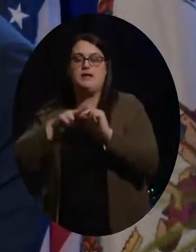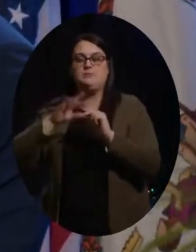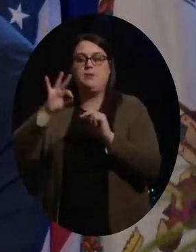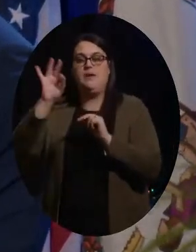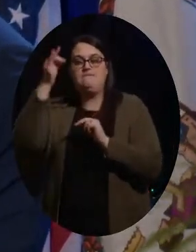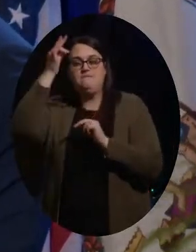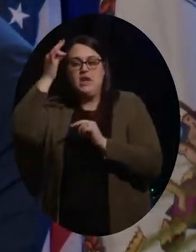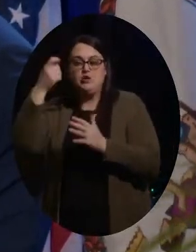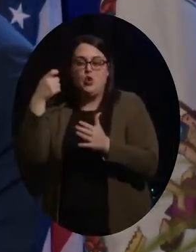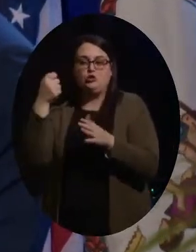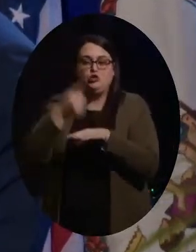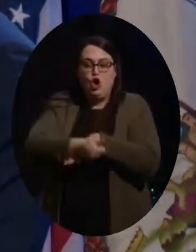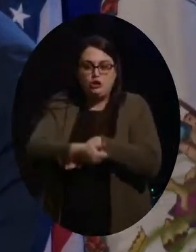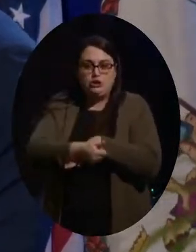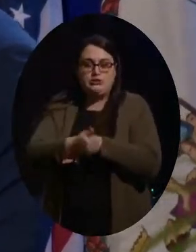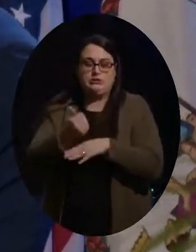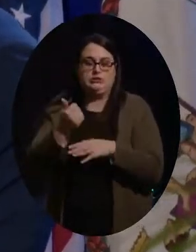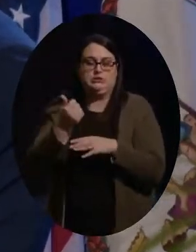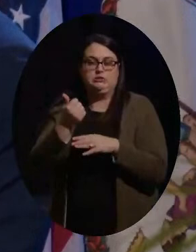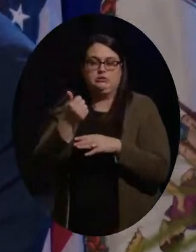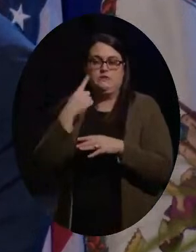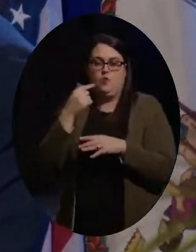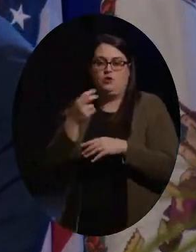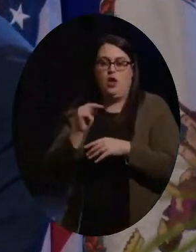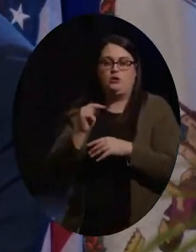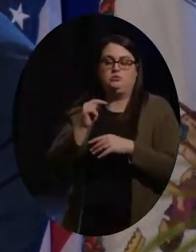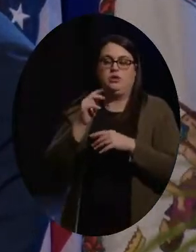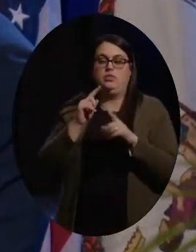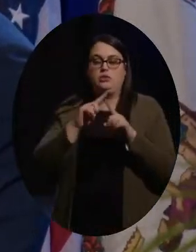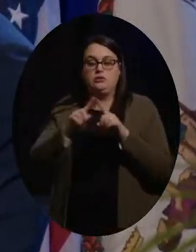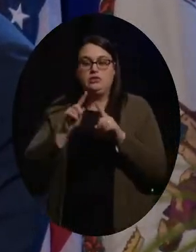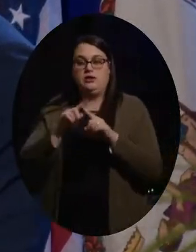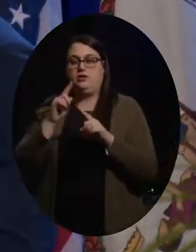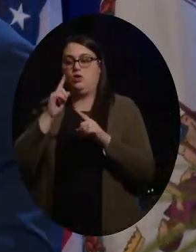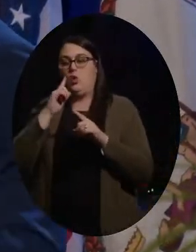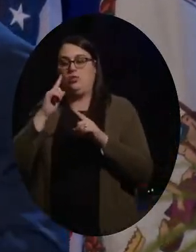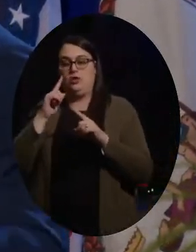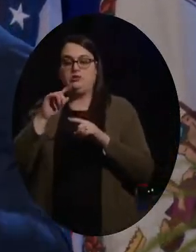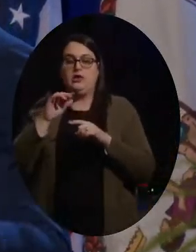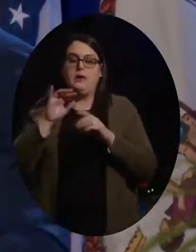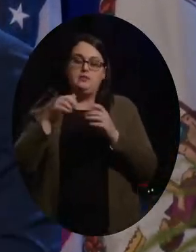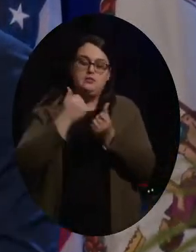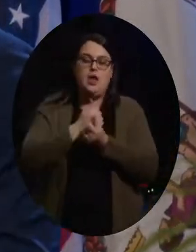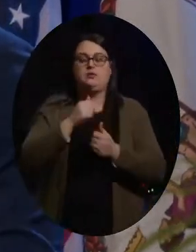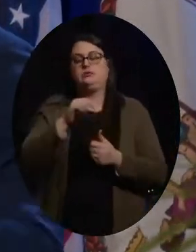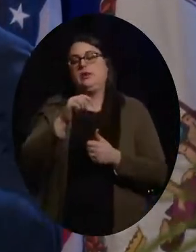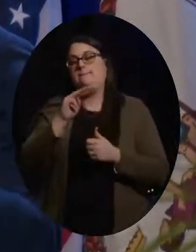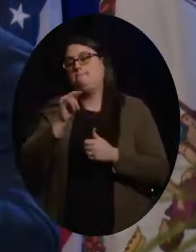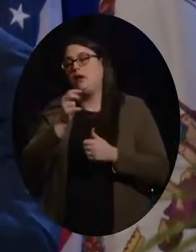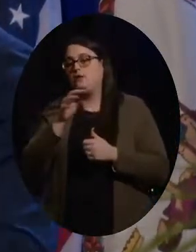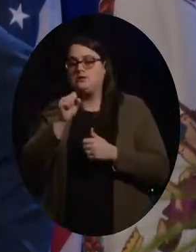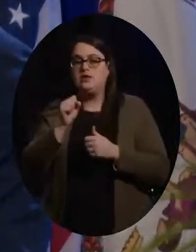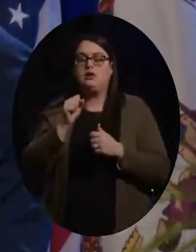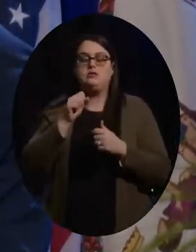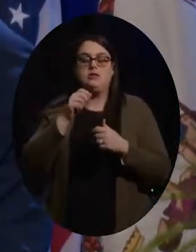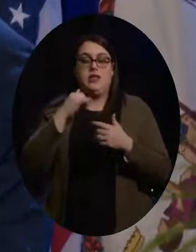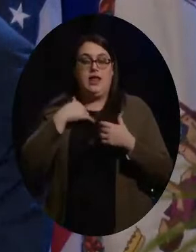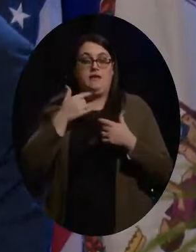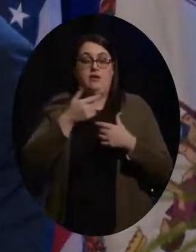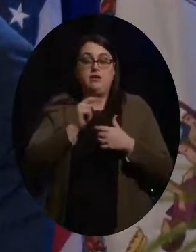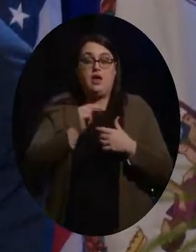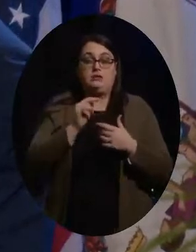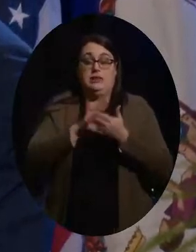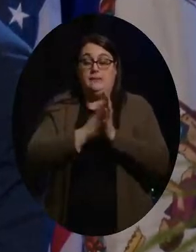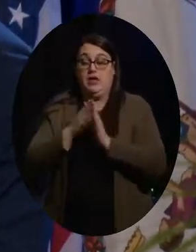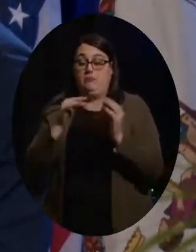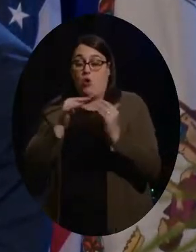and illegal modifications like Glock switches and drum magazines that turn already dangerous handguns into weapons of war. If